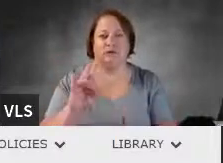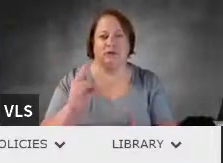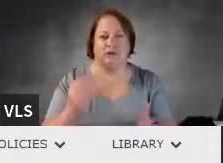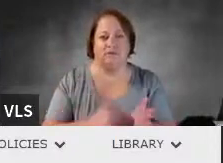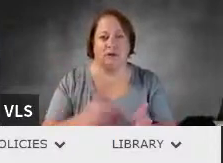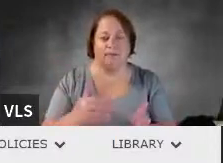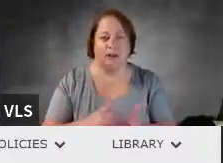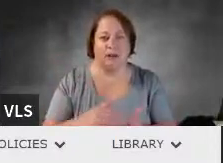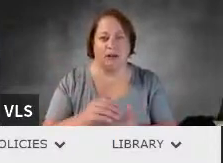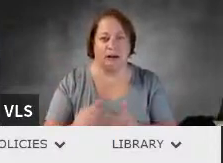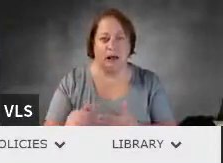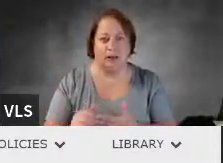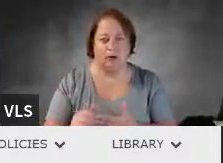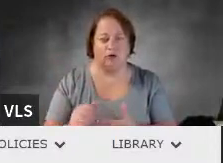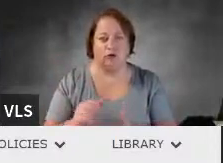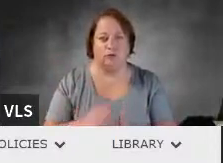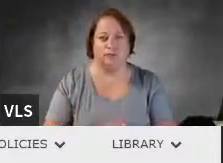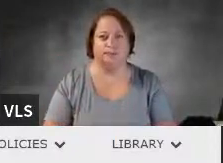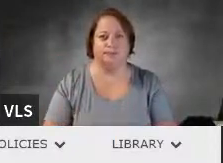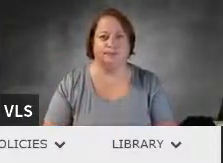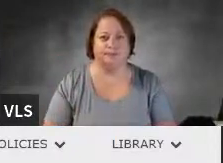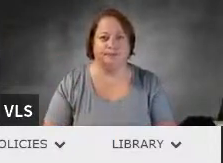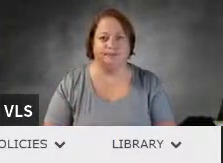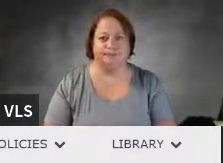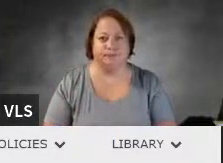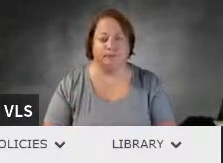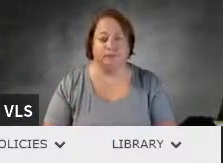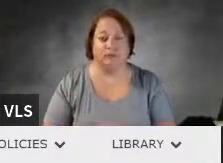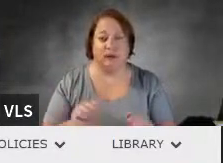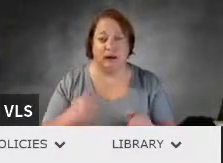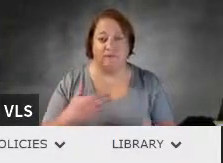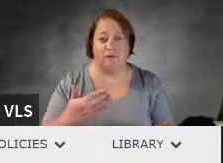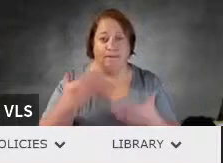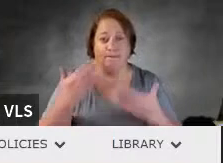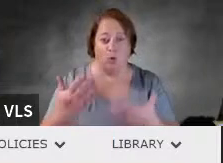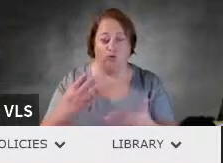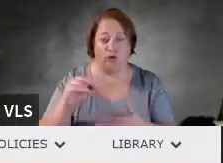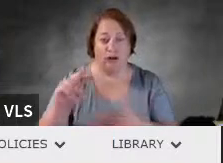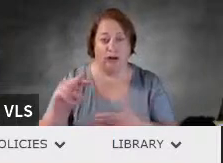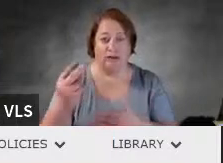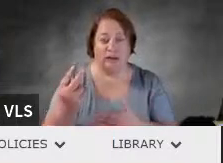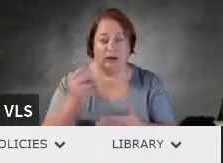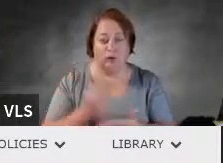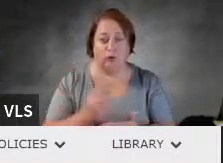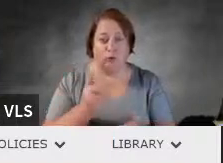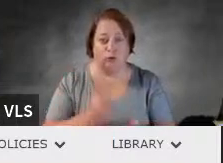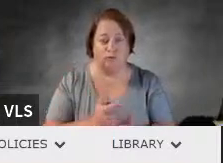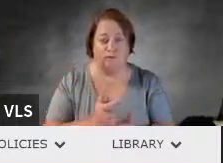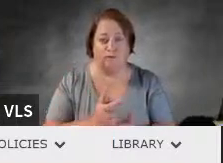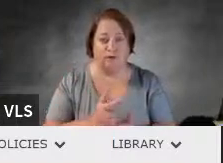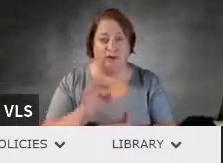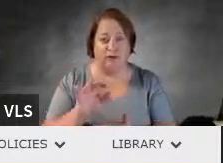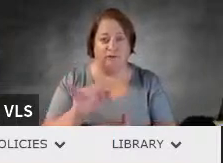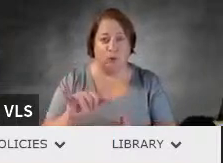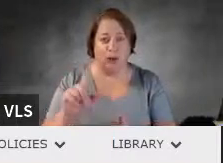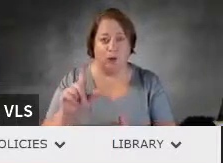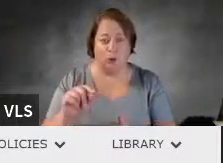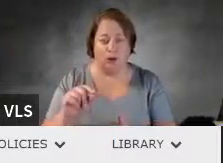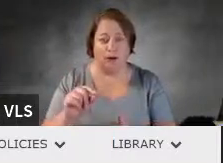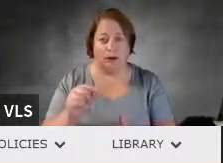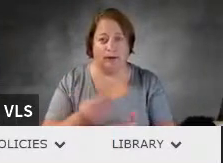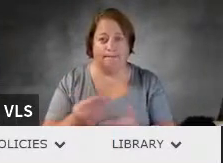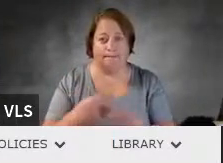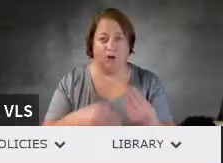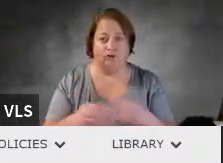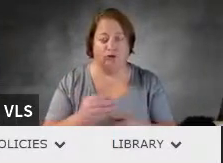million to the fund balance. May I have a motion and a second to approve the FY20 budget